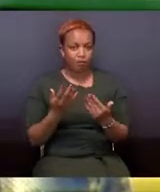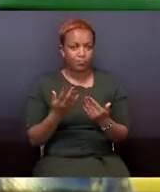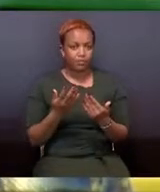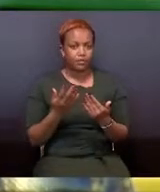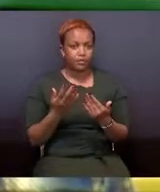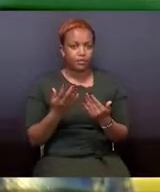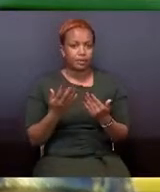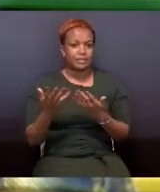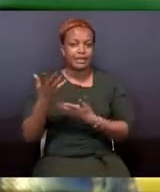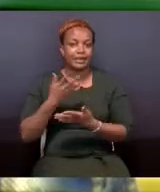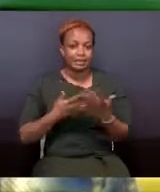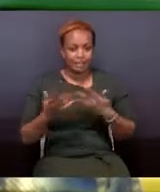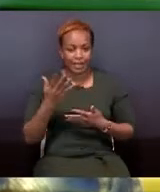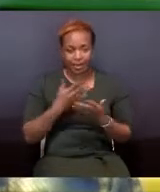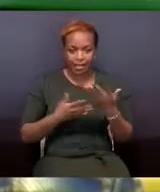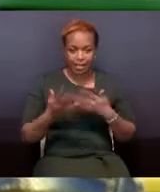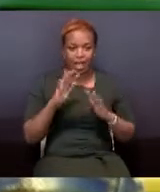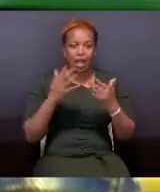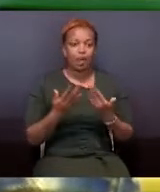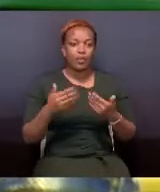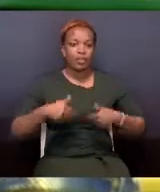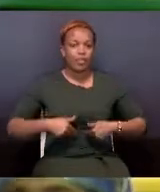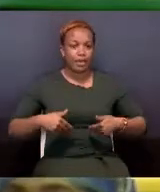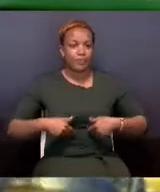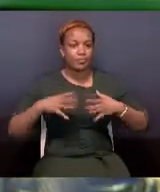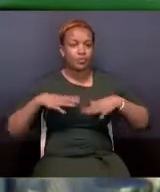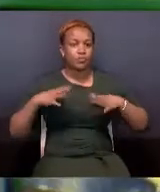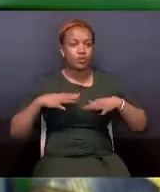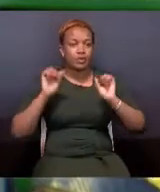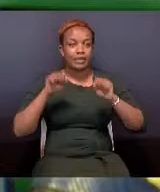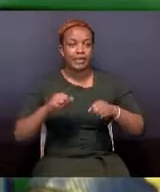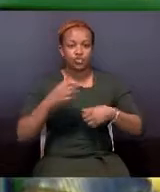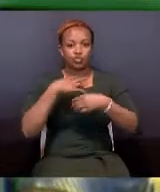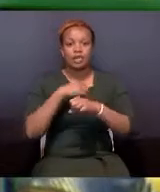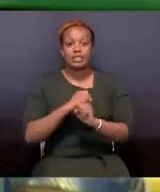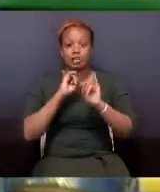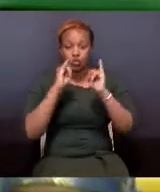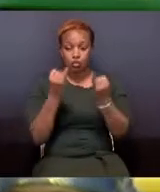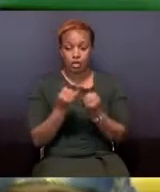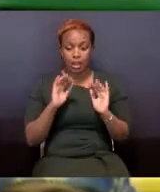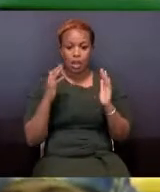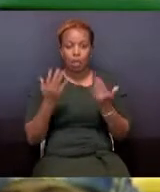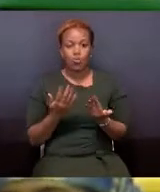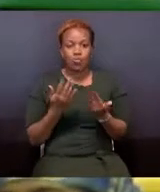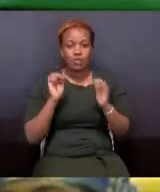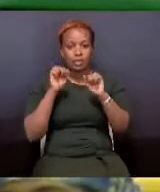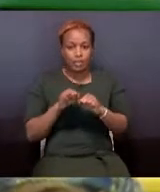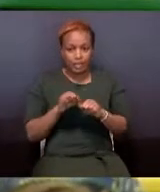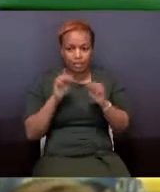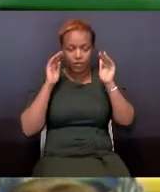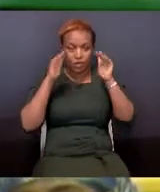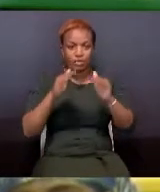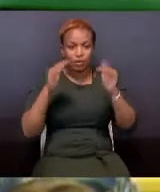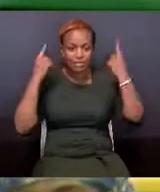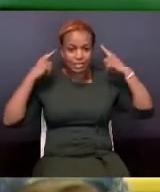integrational dialogue, how young people can begin to put trust in institutions, and how we can be looking forward to succession. How